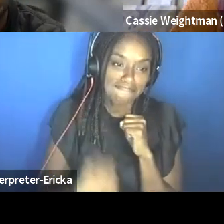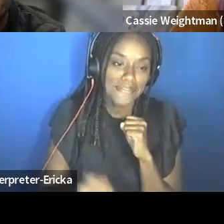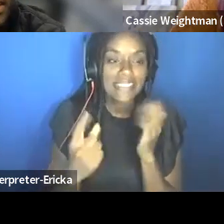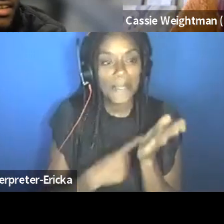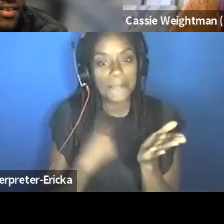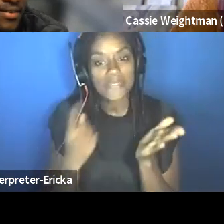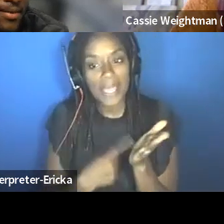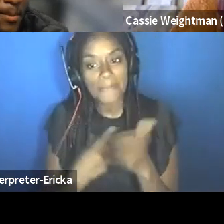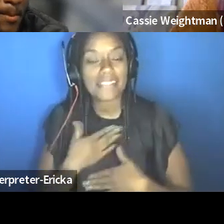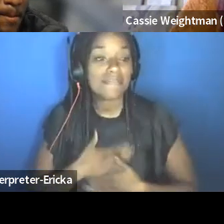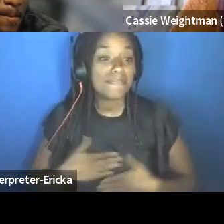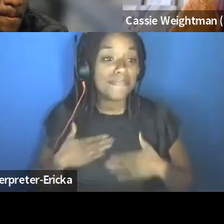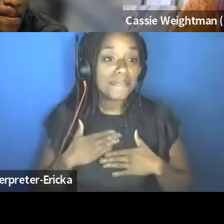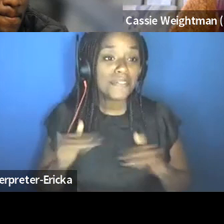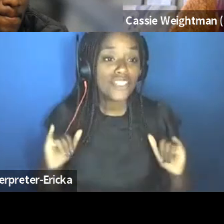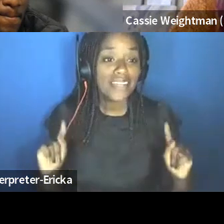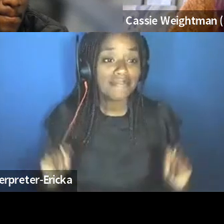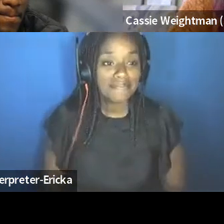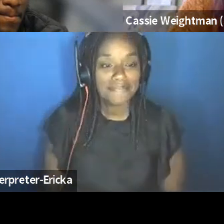I appreciate it.